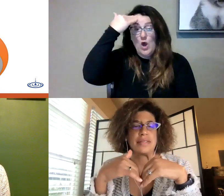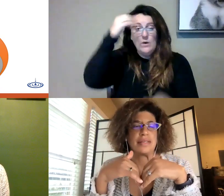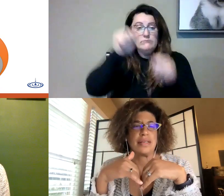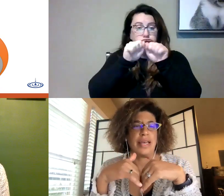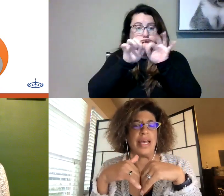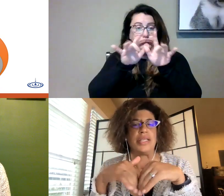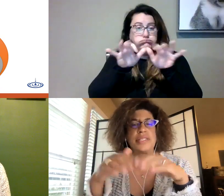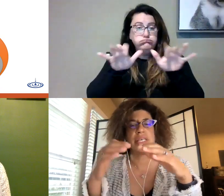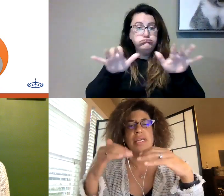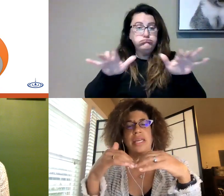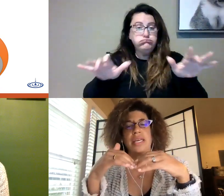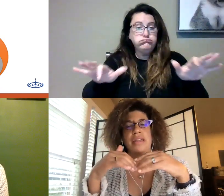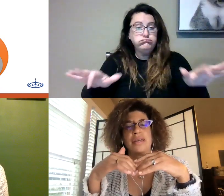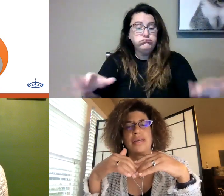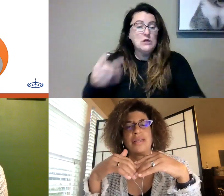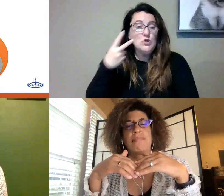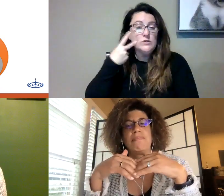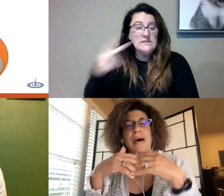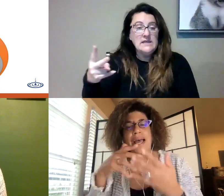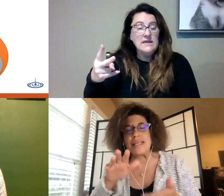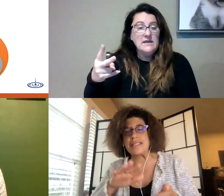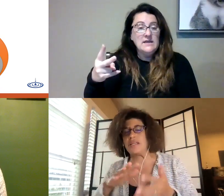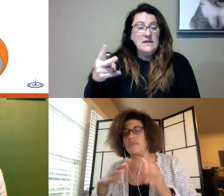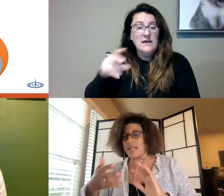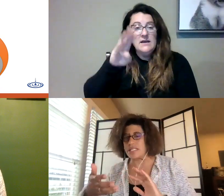permeates, and you see it in the